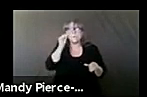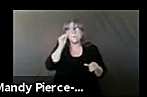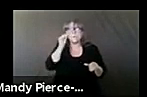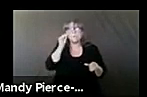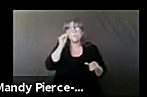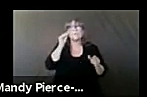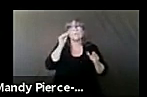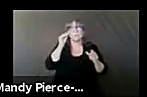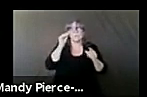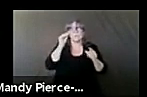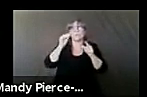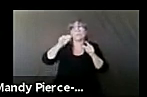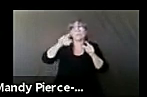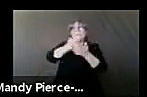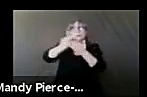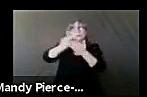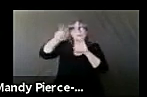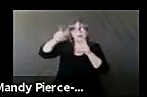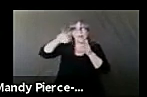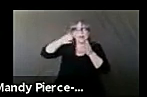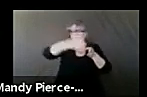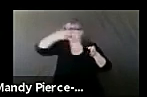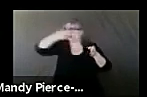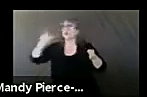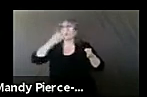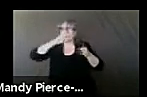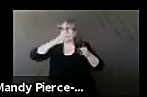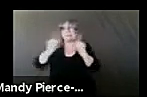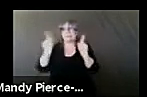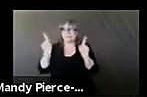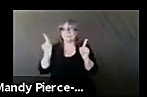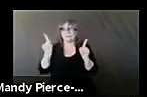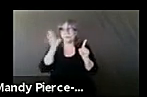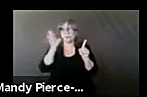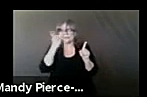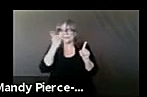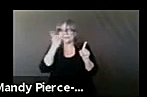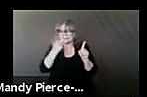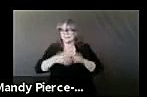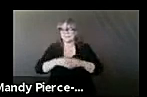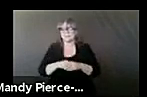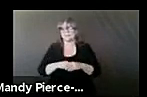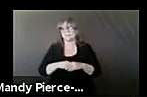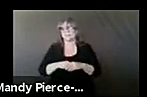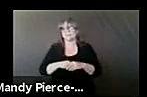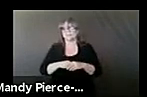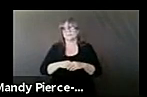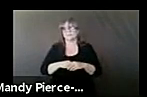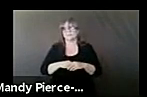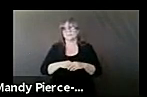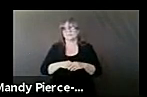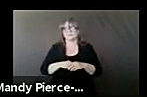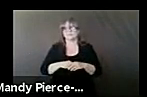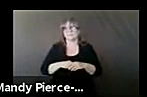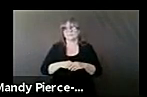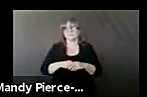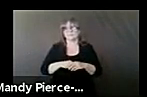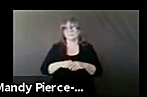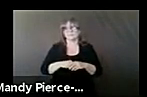We anticipate that we may see that 60 to 80% social distancing has been achieved. Next slide.